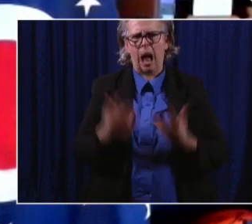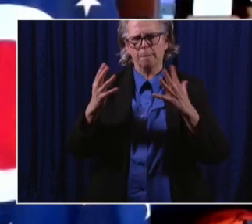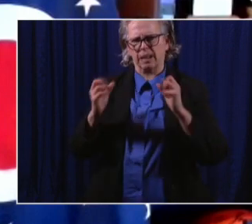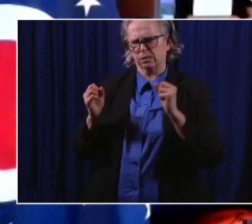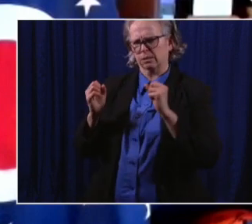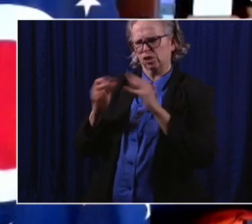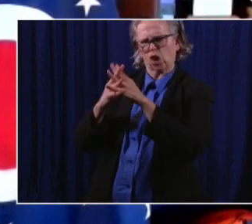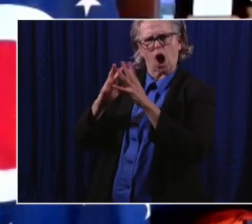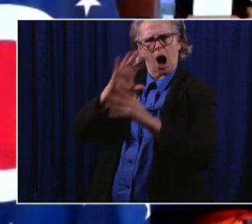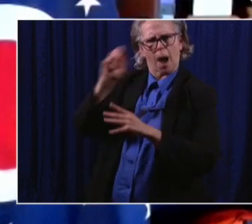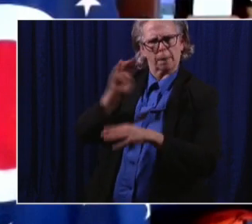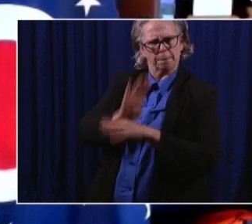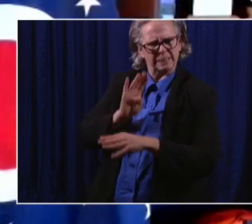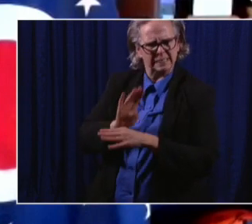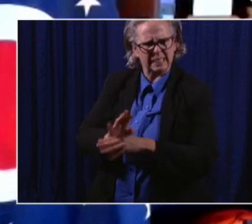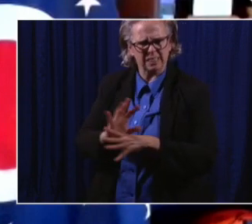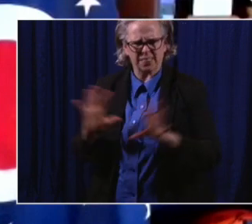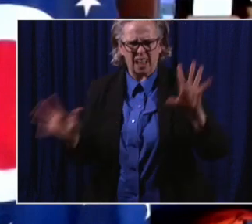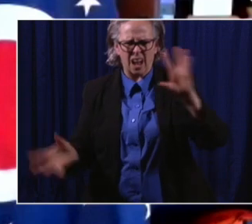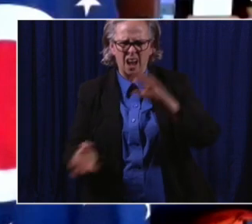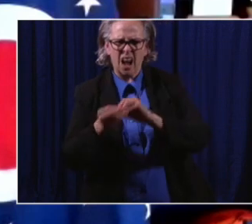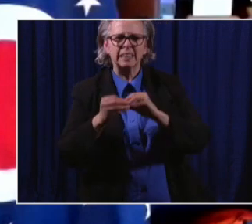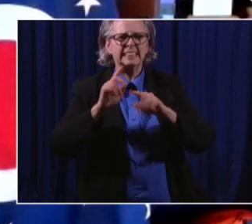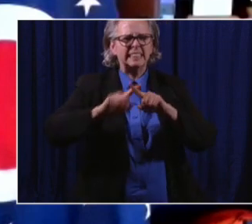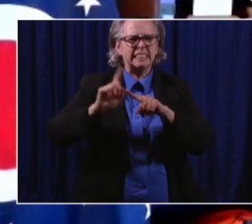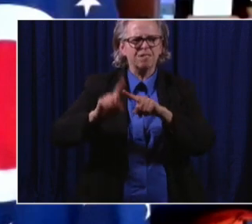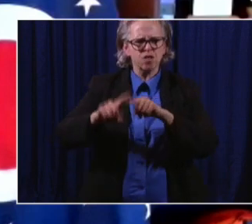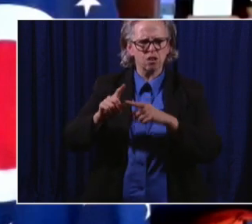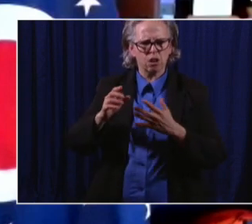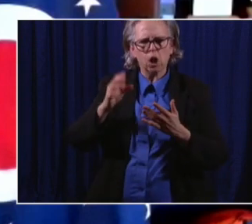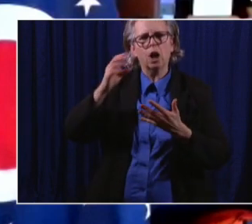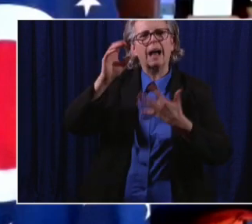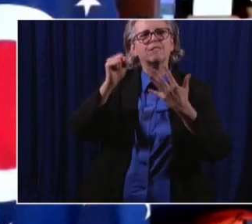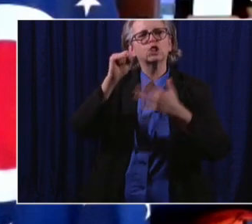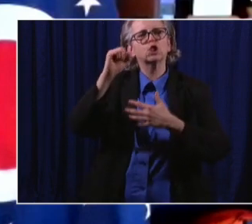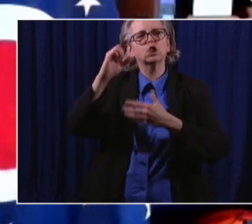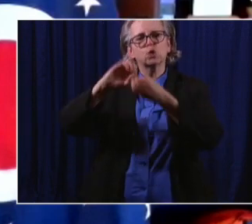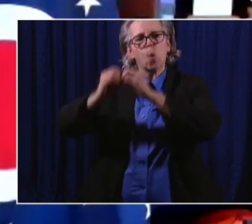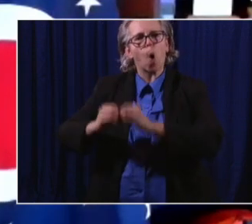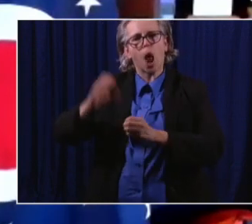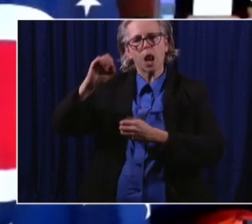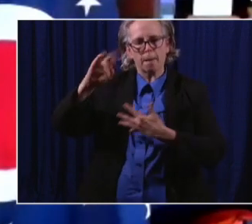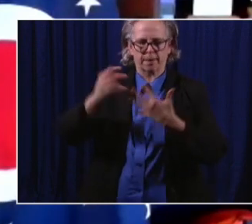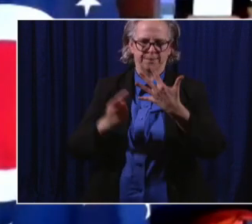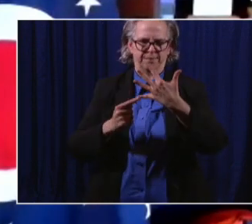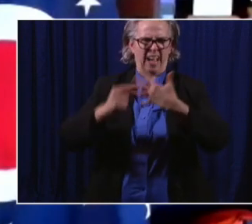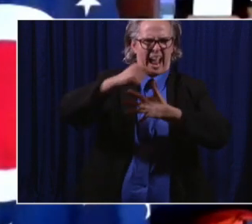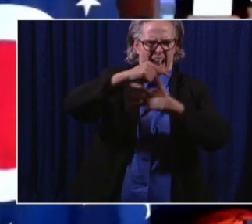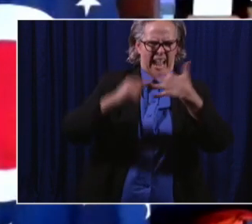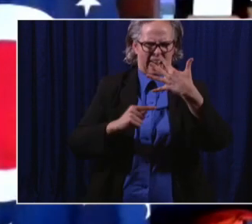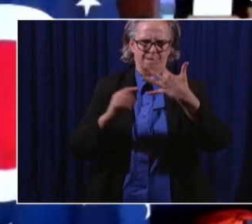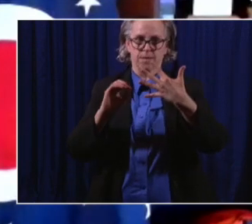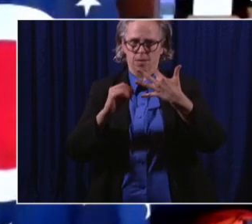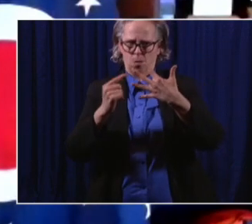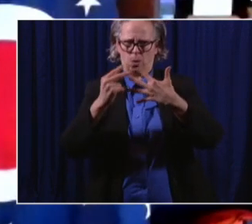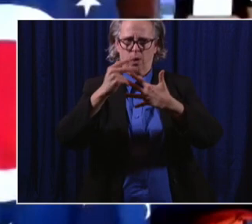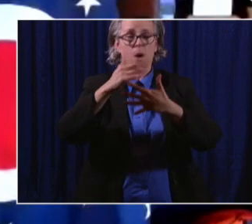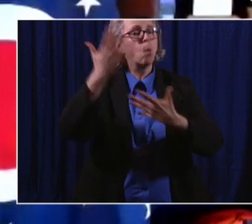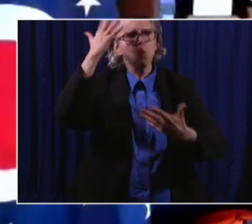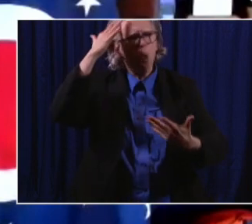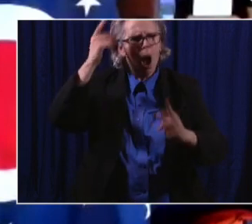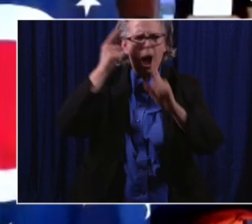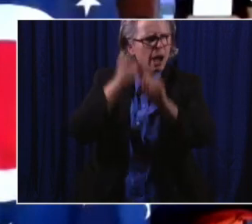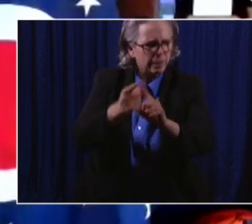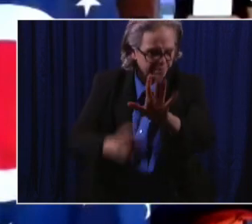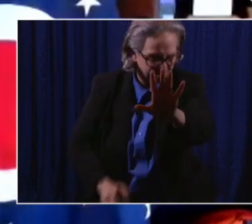the net promoter score as a measure of stakeholder satisfaction. The bottom line is that we're trying to take the